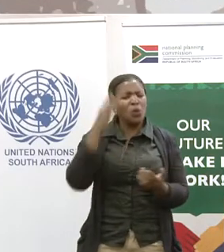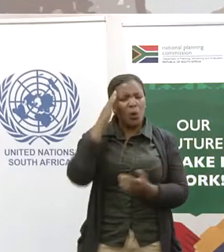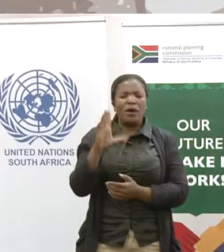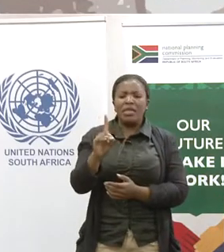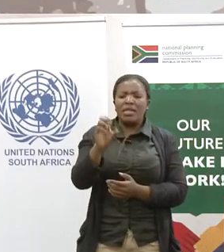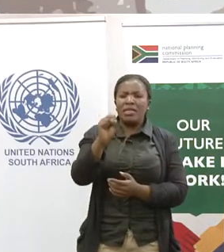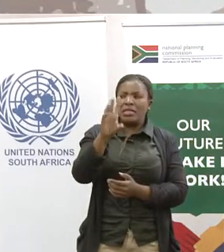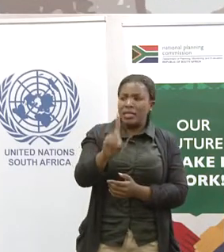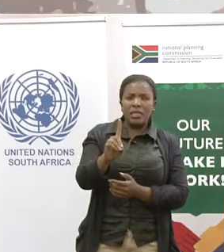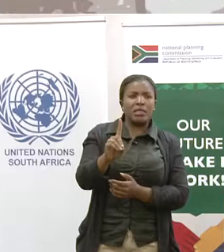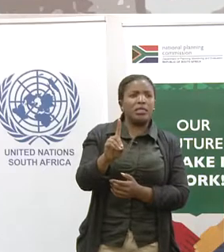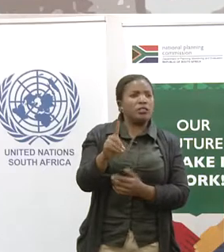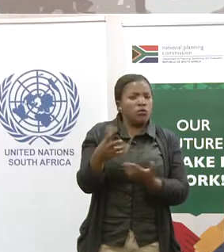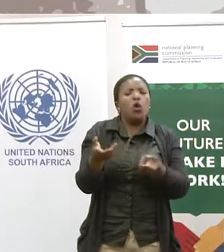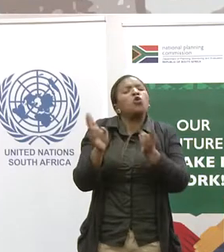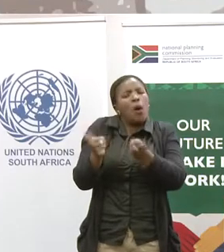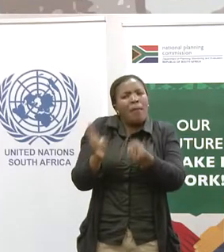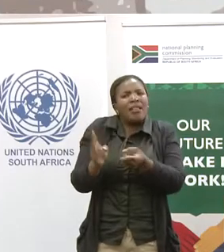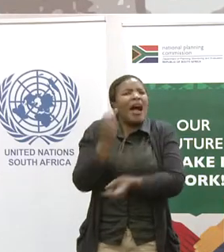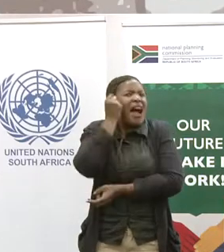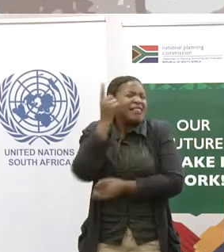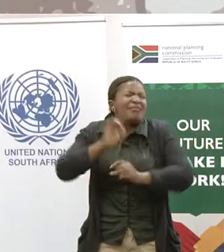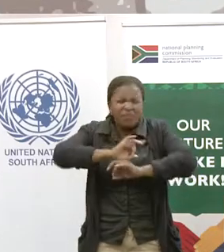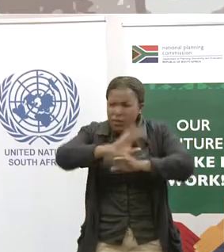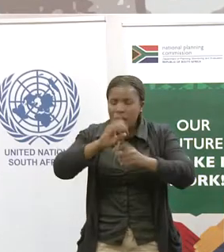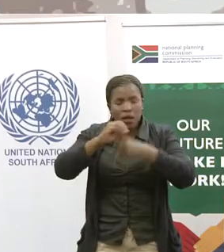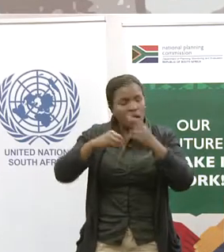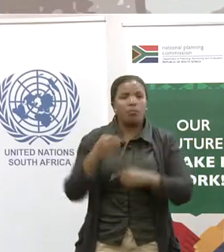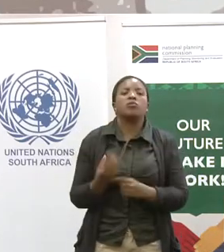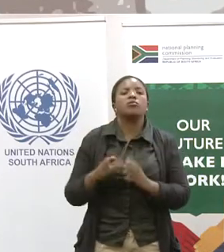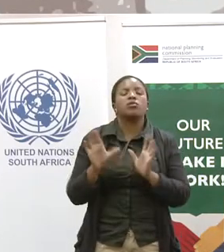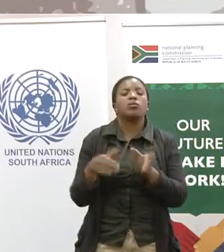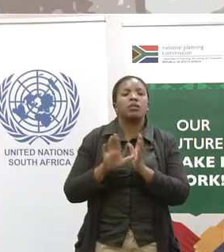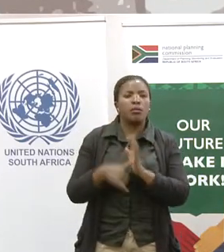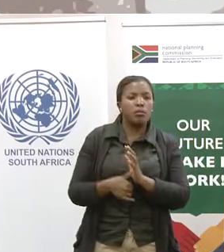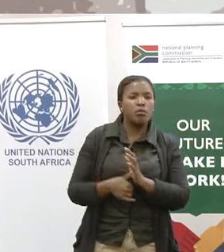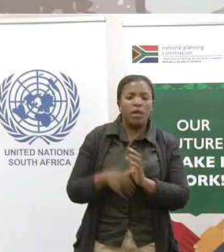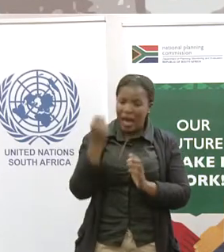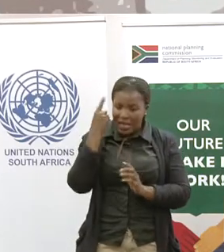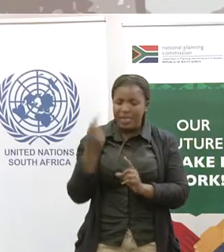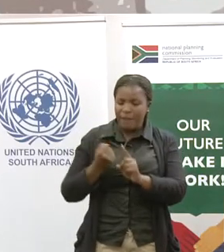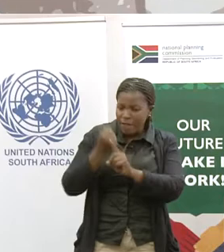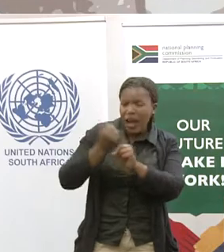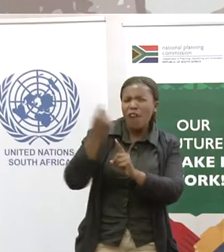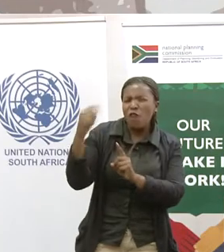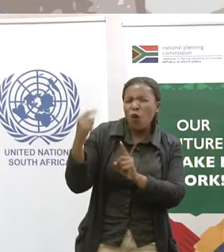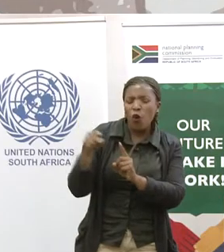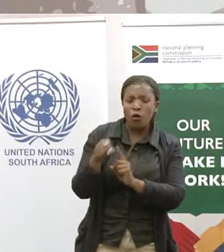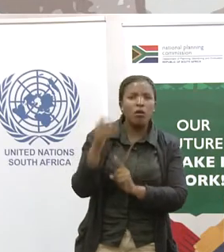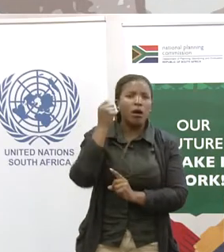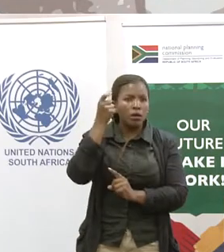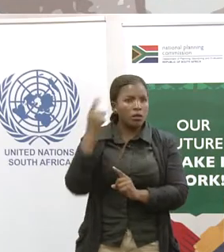understood what the fight was about. And the fight was about development. The fight was about being